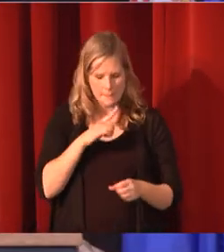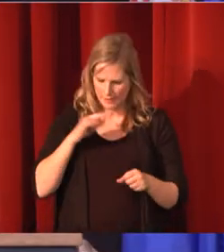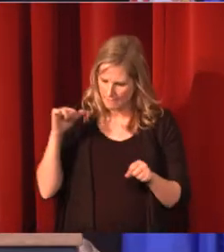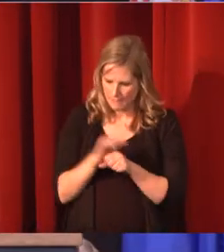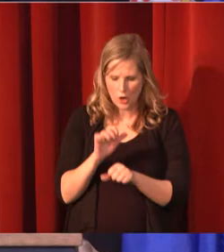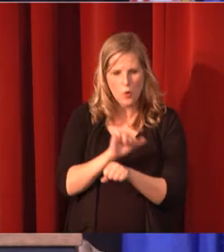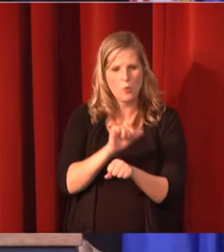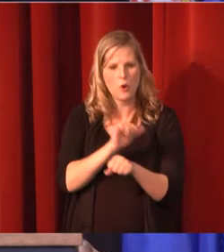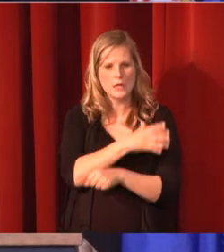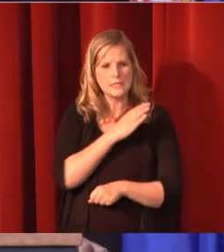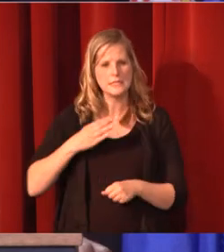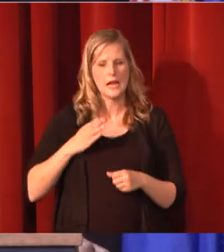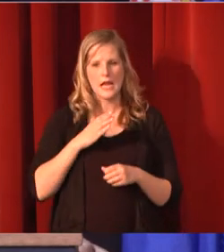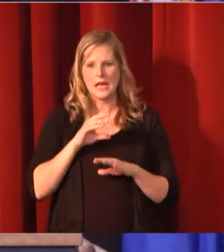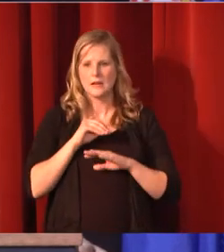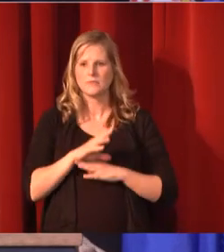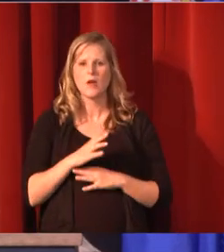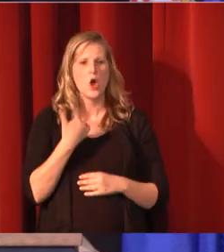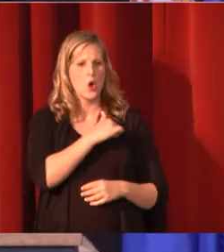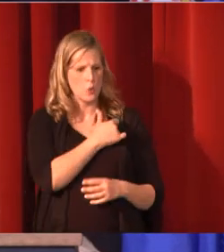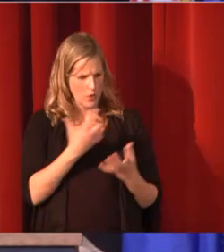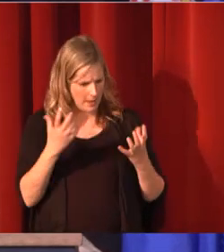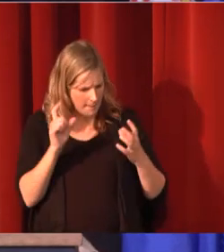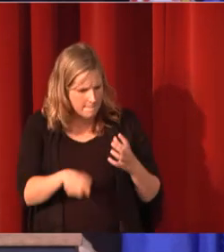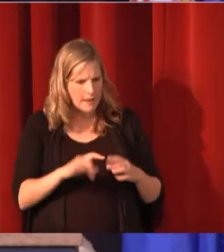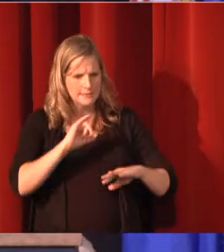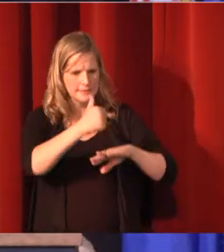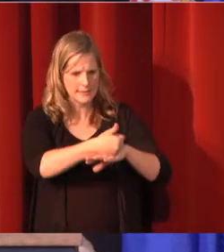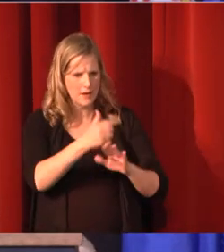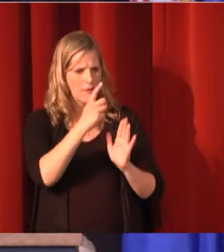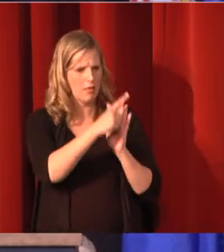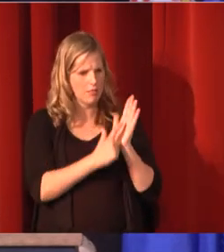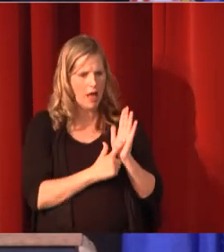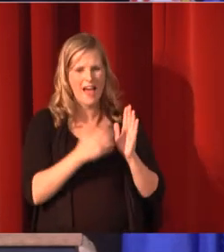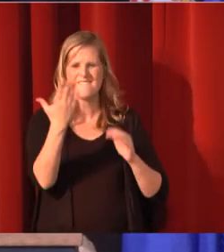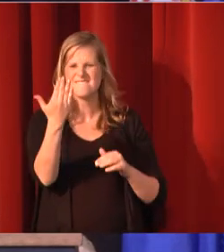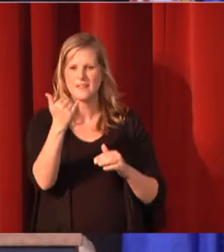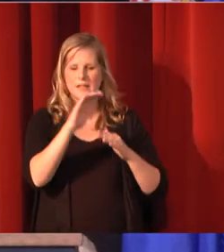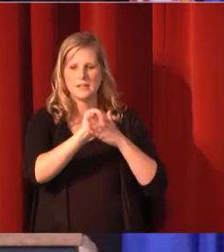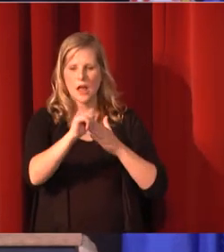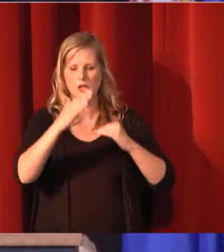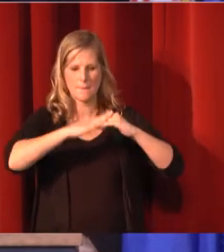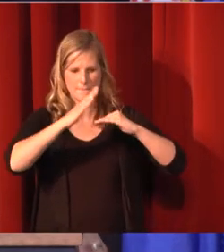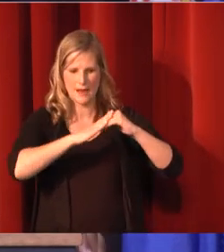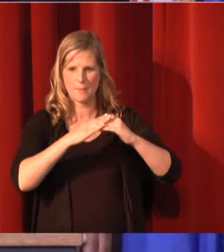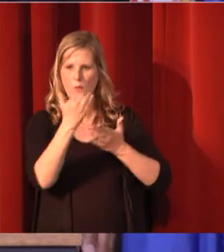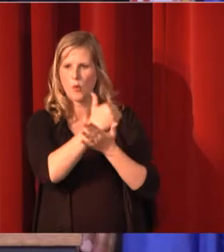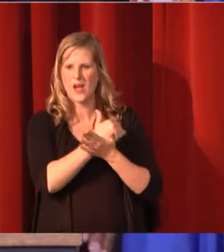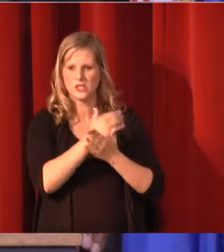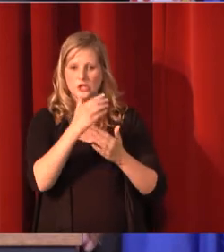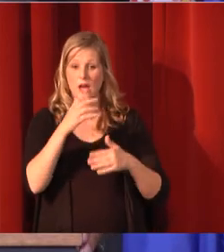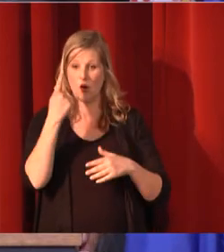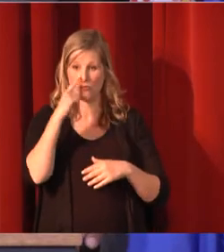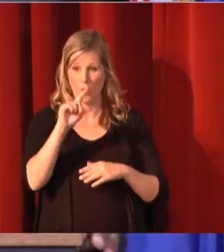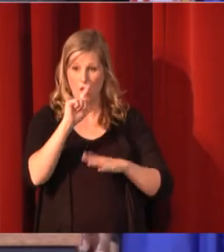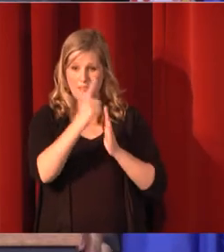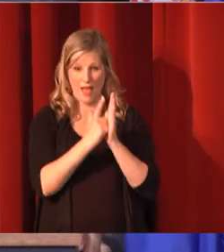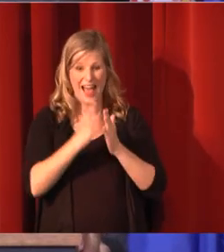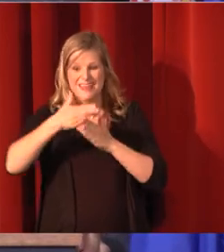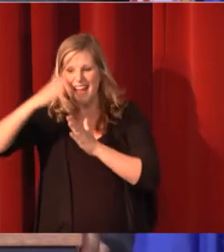City Council to pass and sign an ordinance establishing a $15 minimum wage into law by the end of this